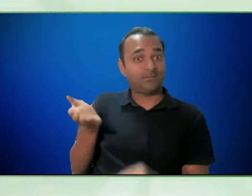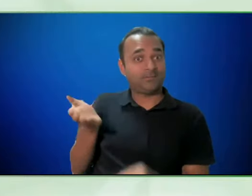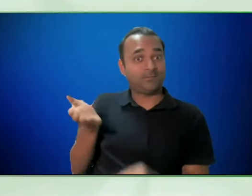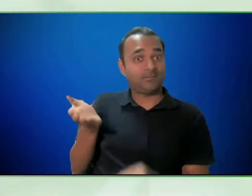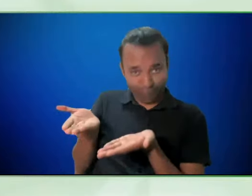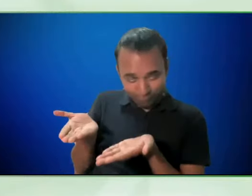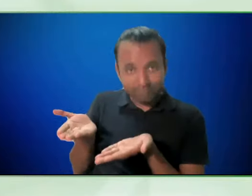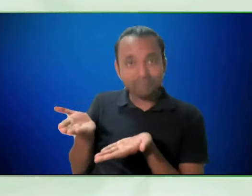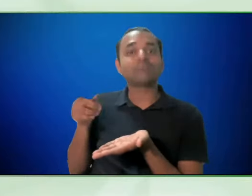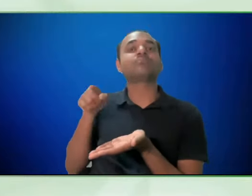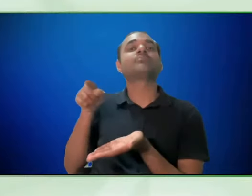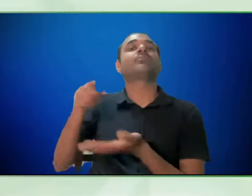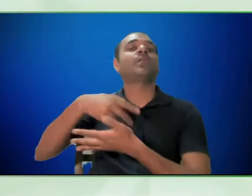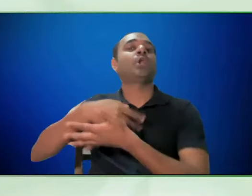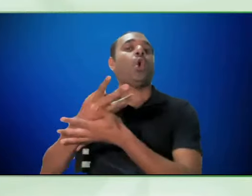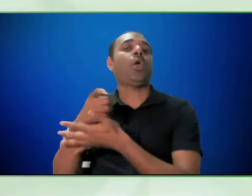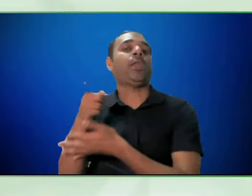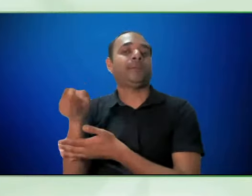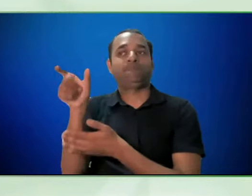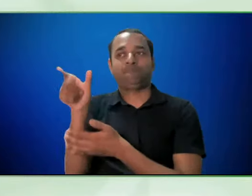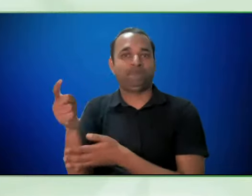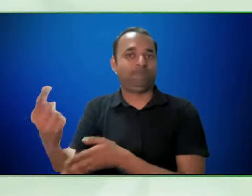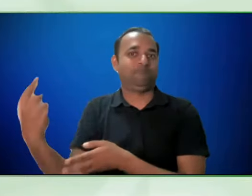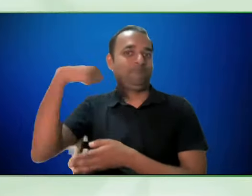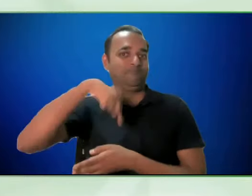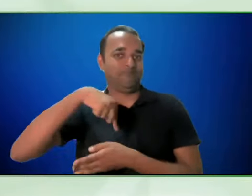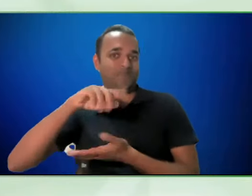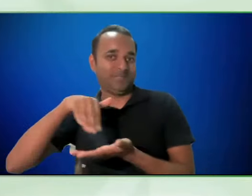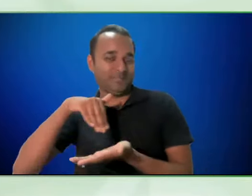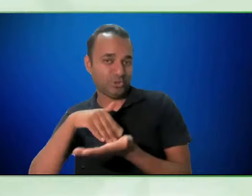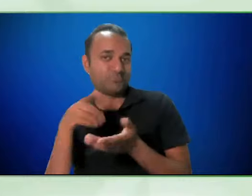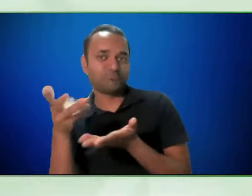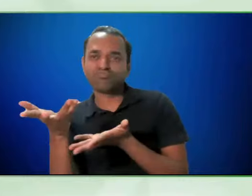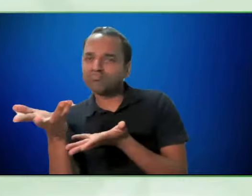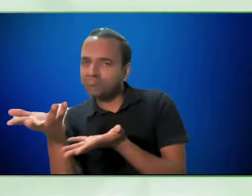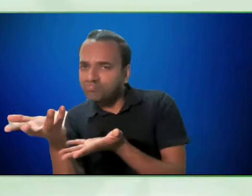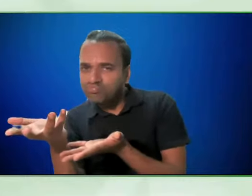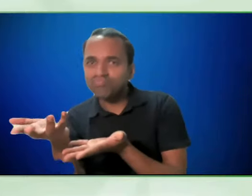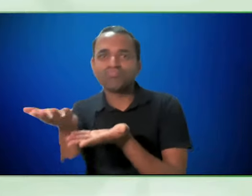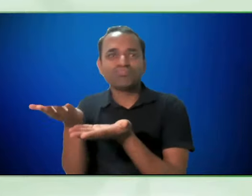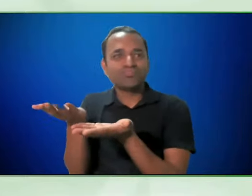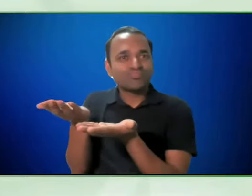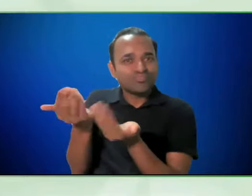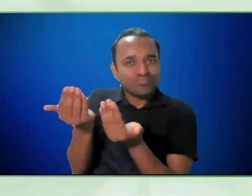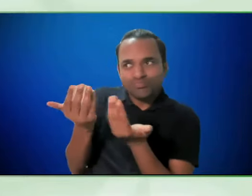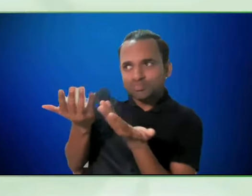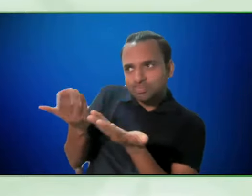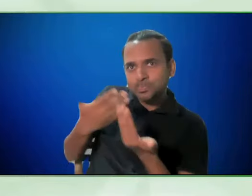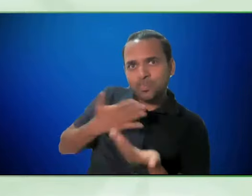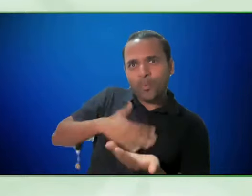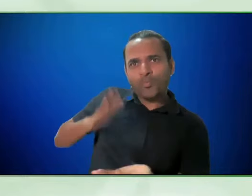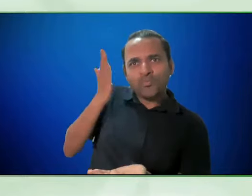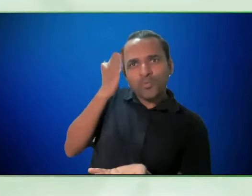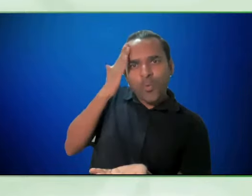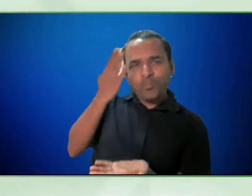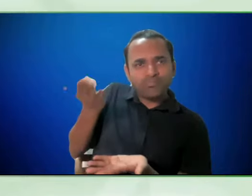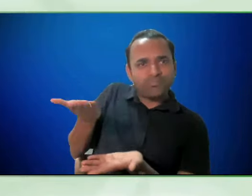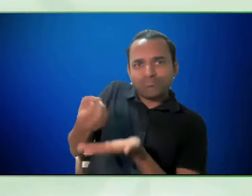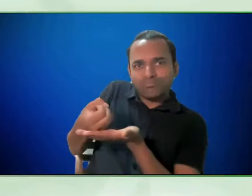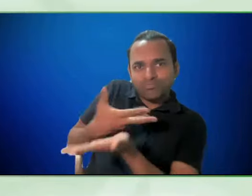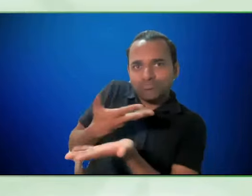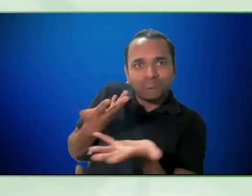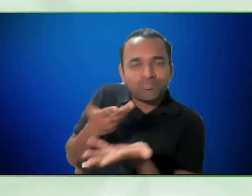name is Lars LINDBERG, and the Nordic Welfare Centre, where I work at as a senior advisor and project